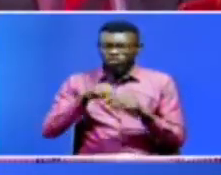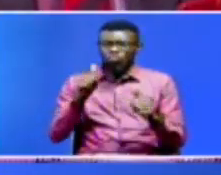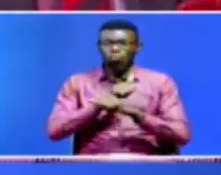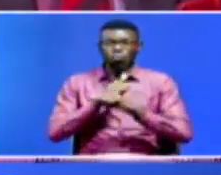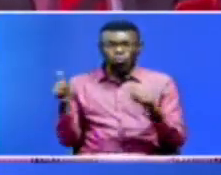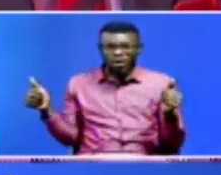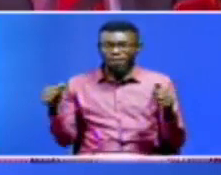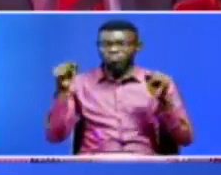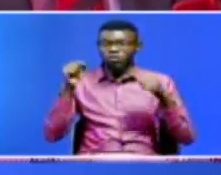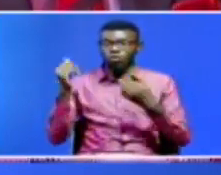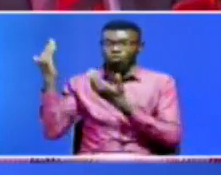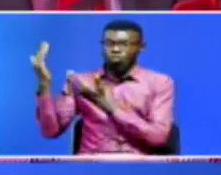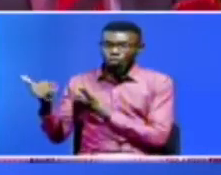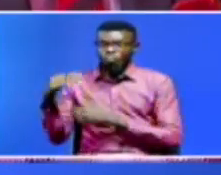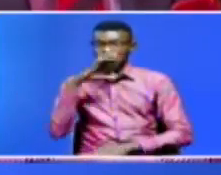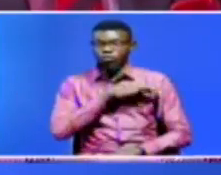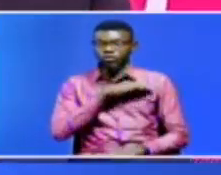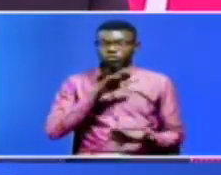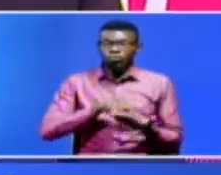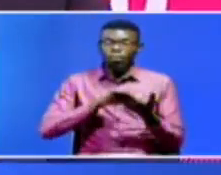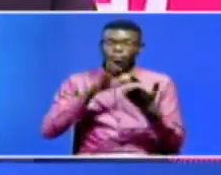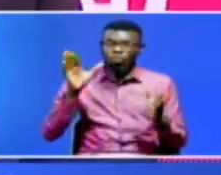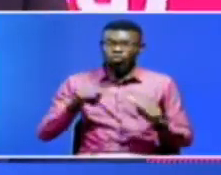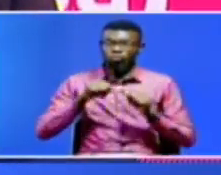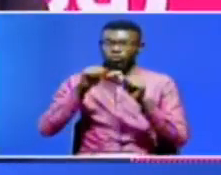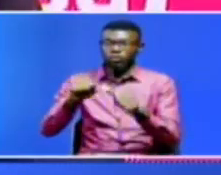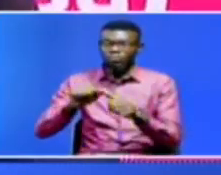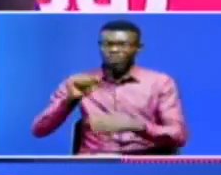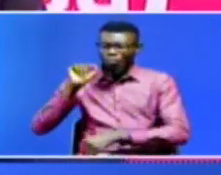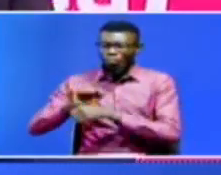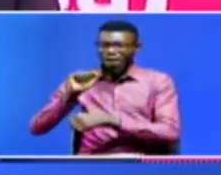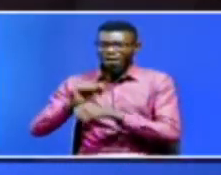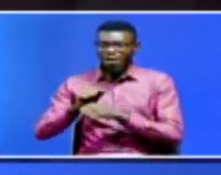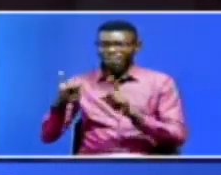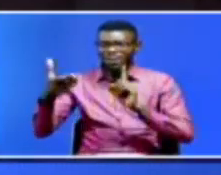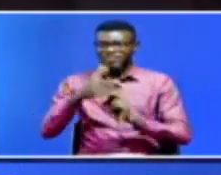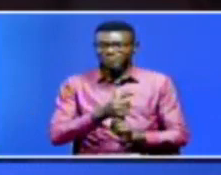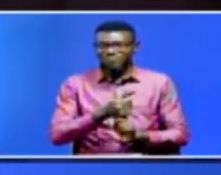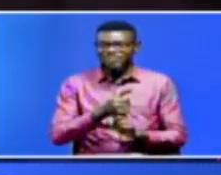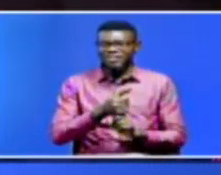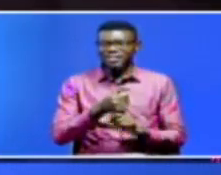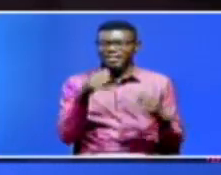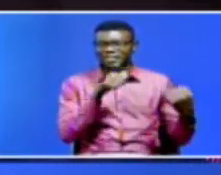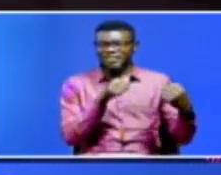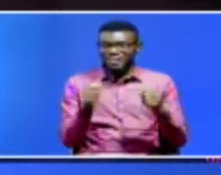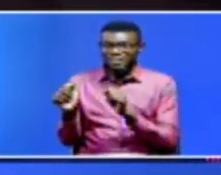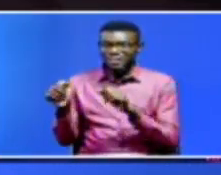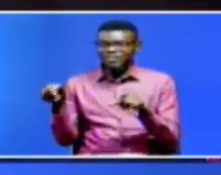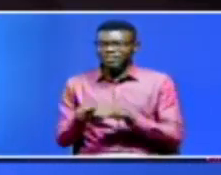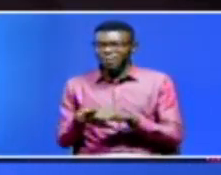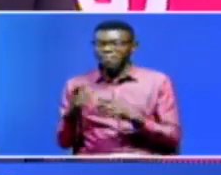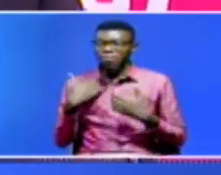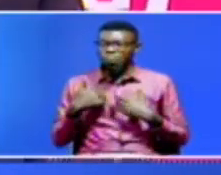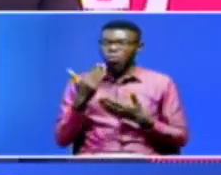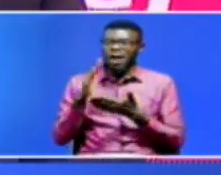they can look forward to even better returns as we continue to execute our strategy. In particular, I'd like to reassure our minority